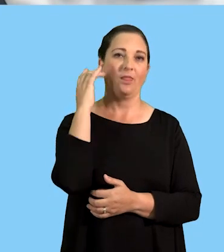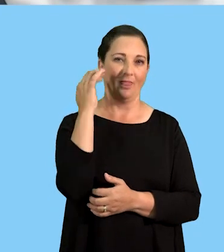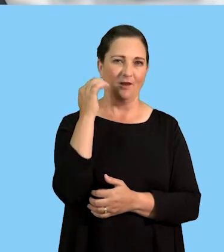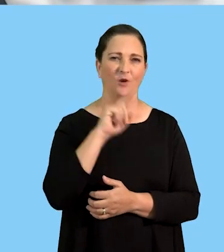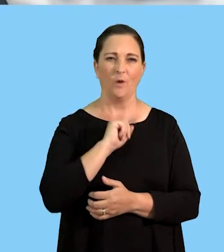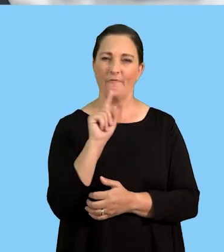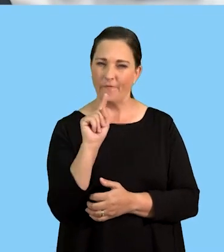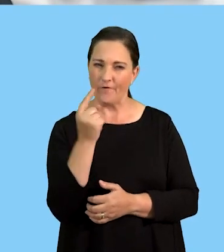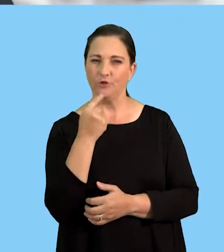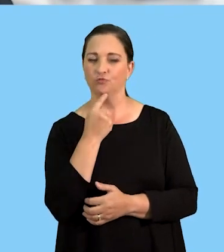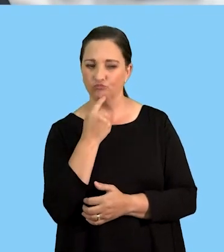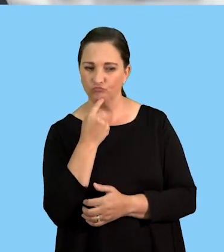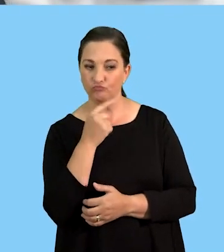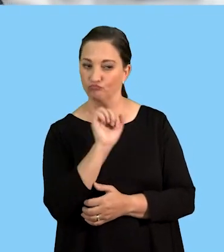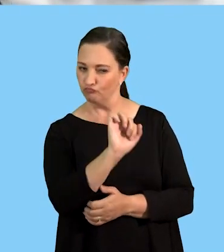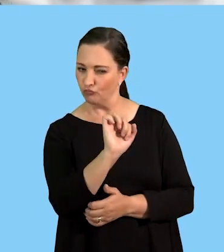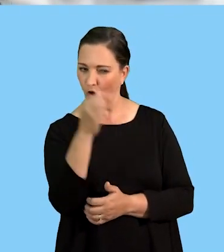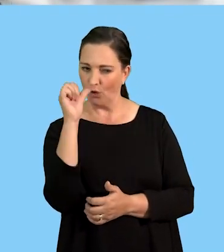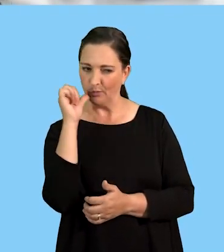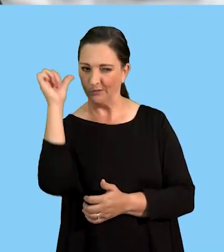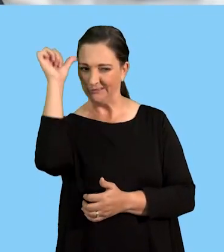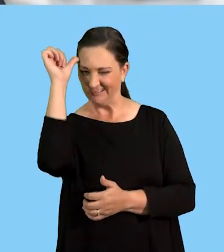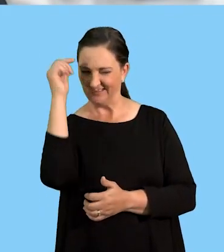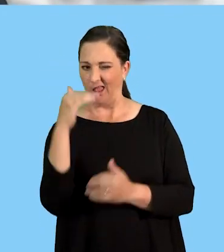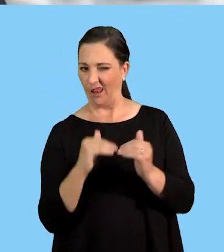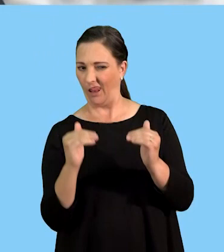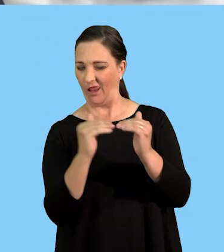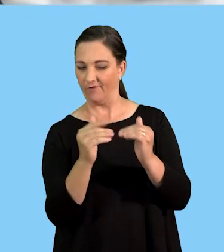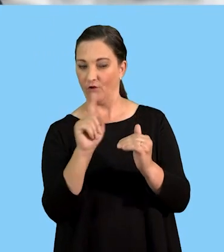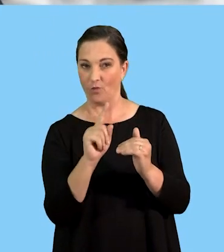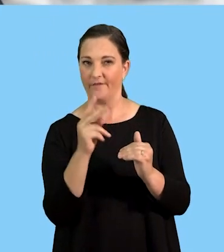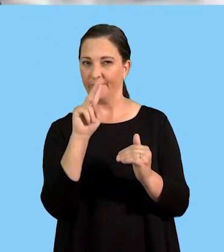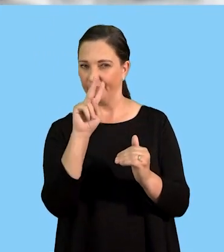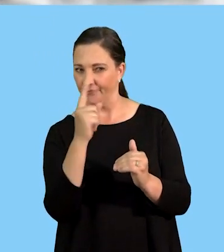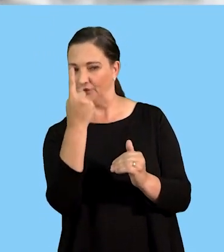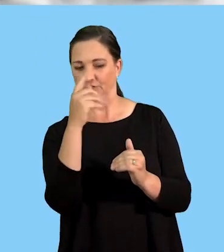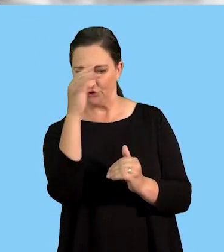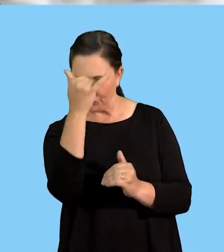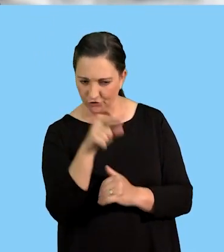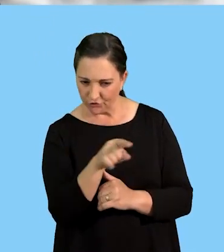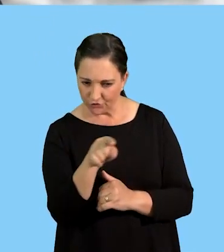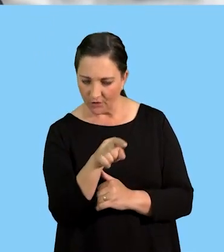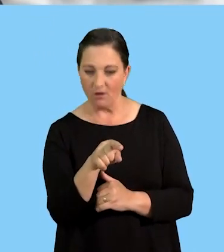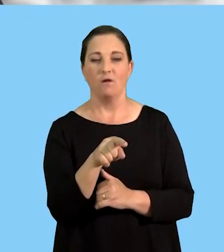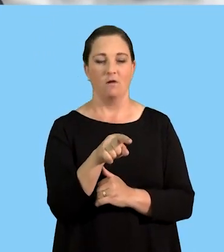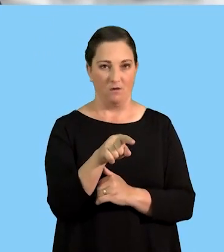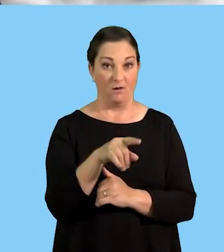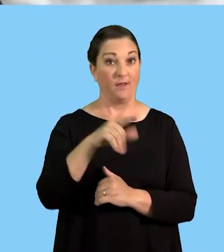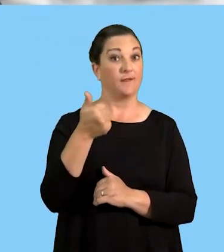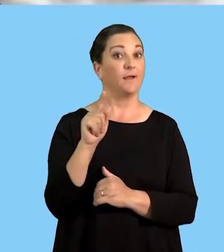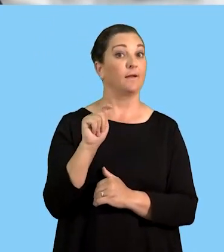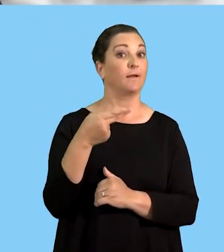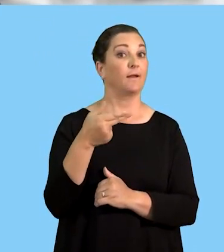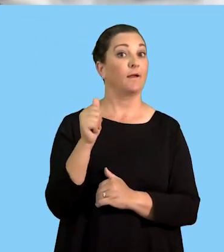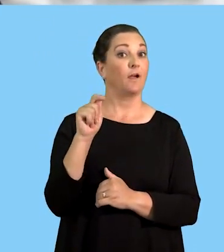with checking the level of maturity, which is a situation for TATO as a leader, because TATO would be